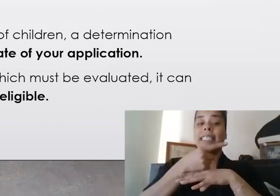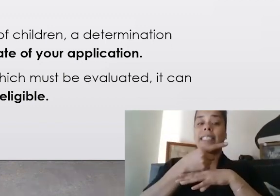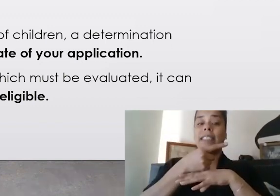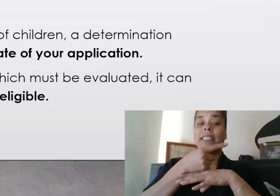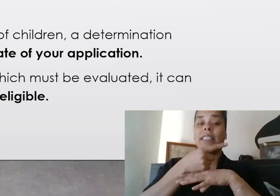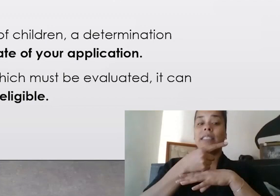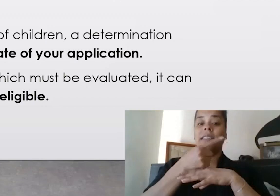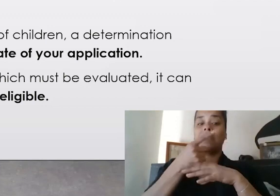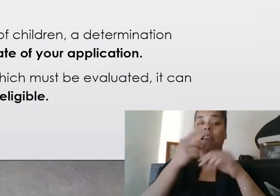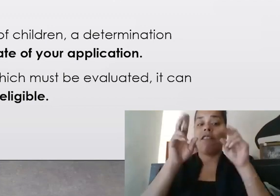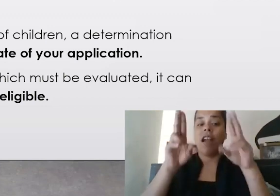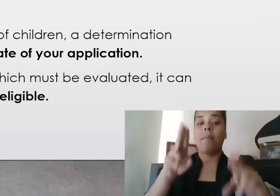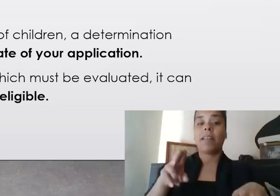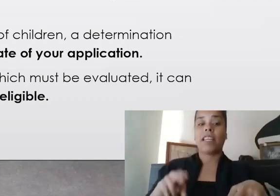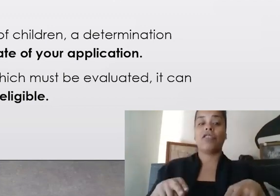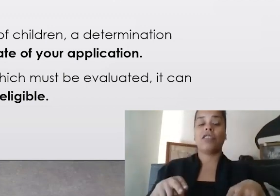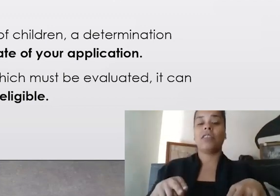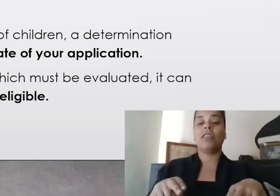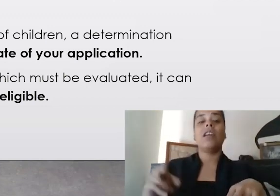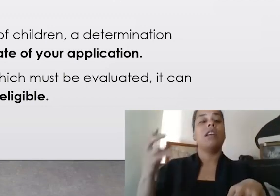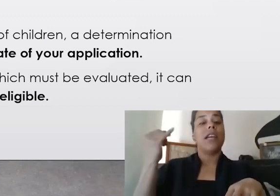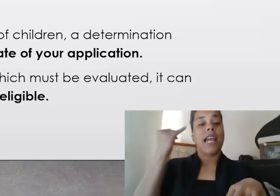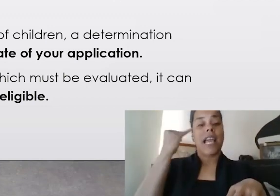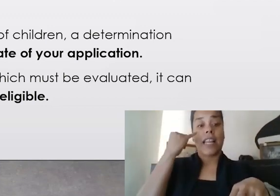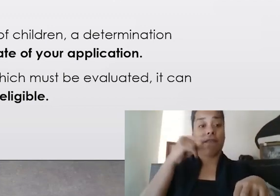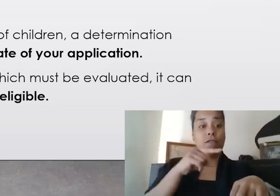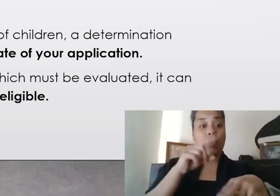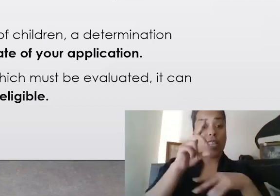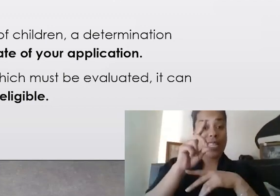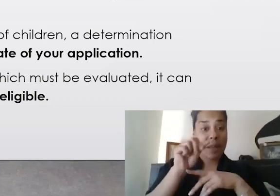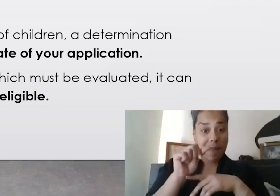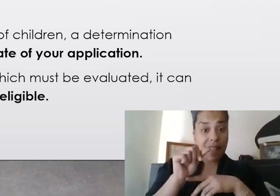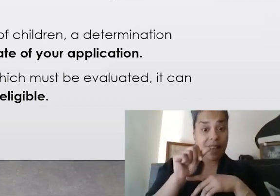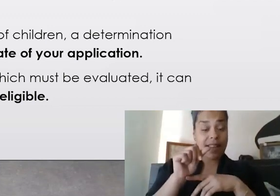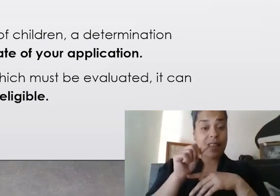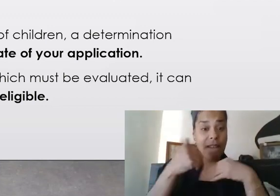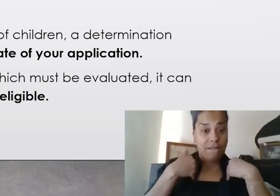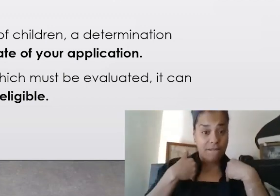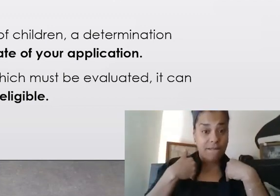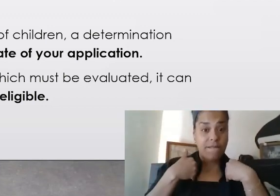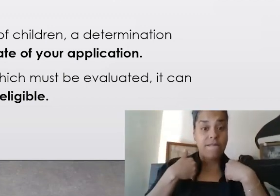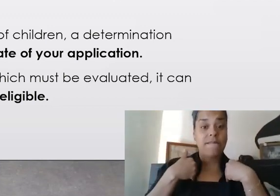And if you are applying and have a disability, you must be